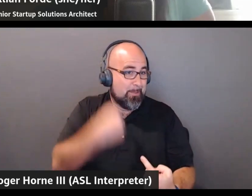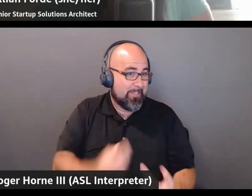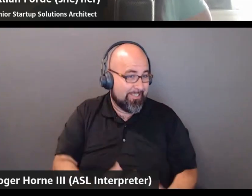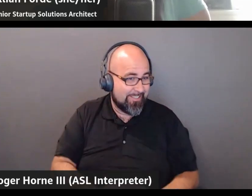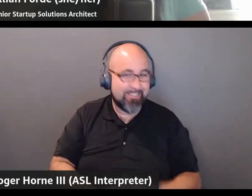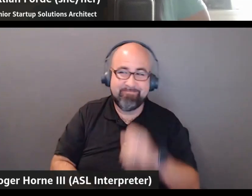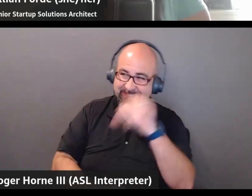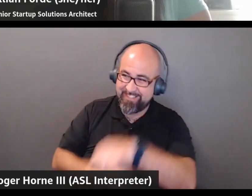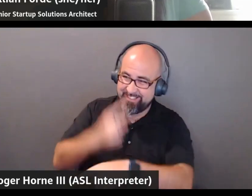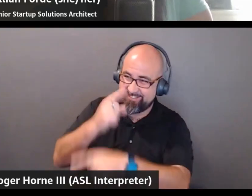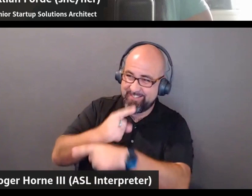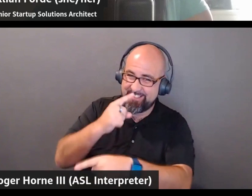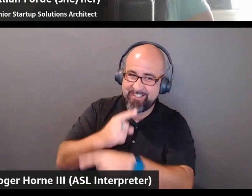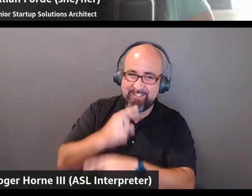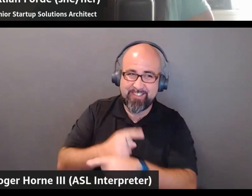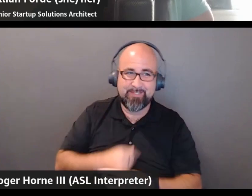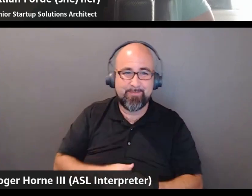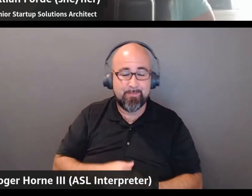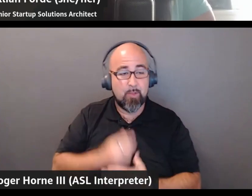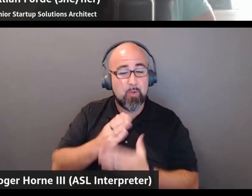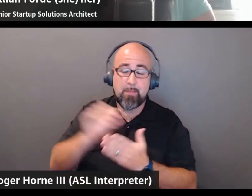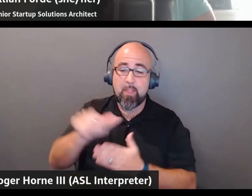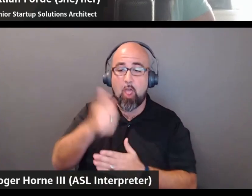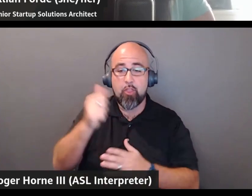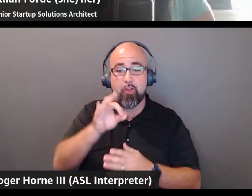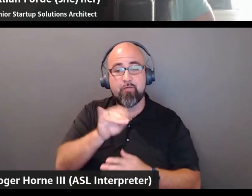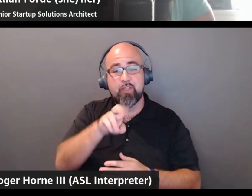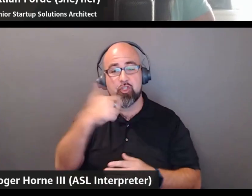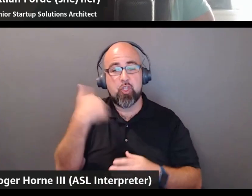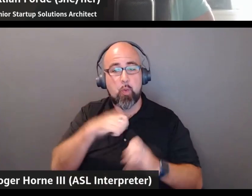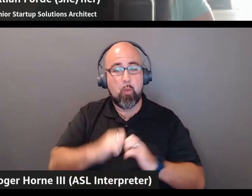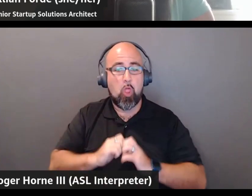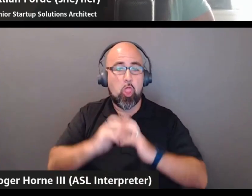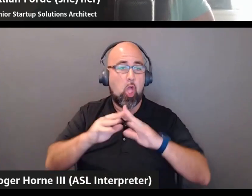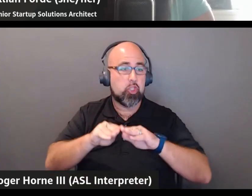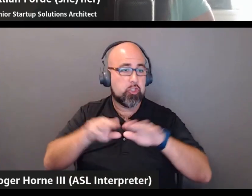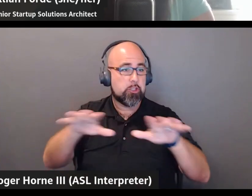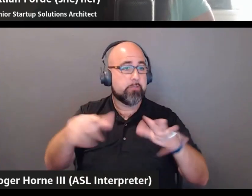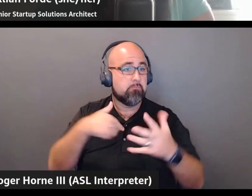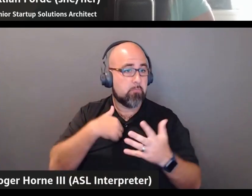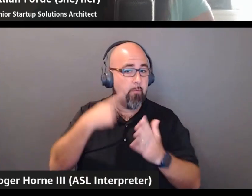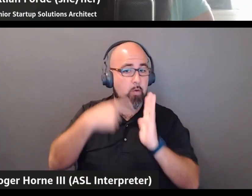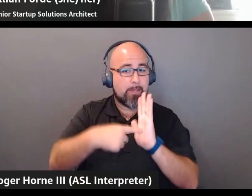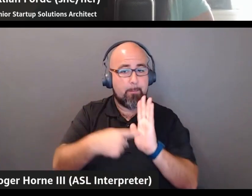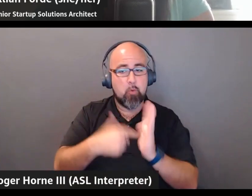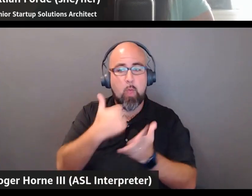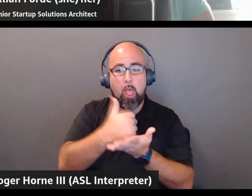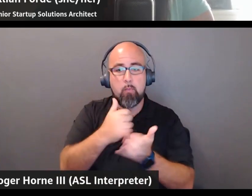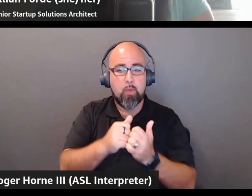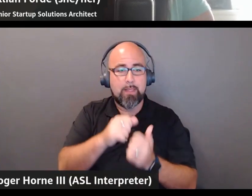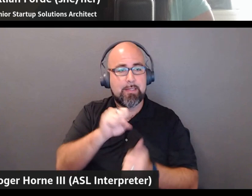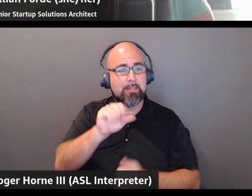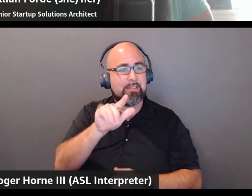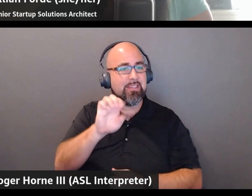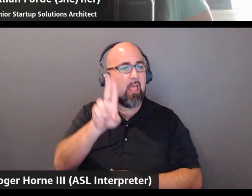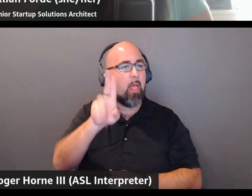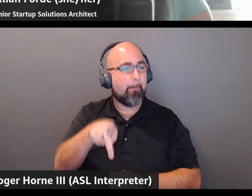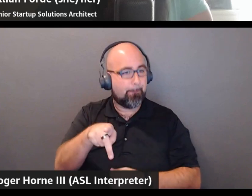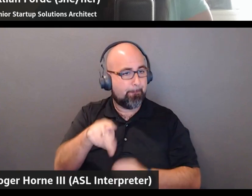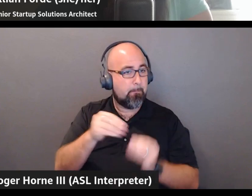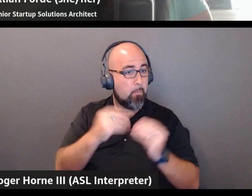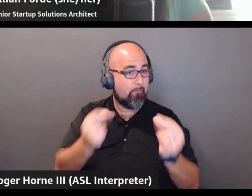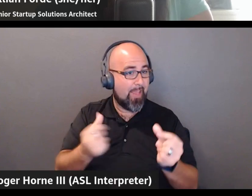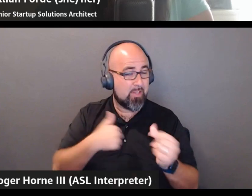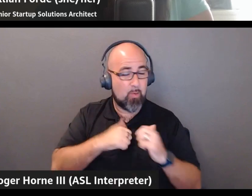Exactly. And so some of the other features or capabilities that we're launching, so for example, to help with scaling up faster, we actually launched 3